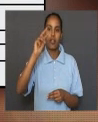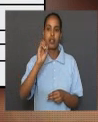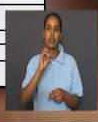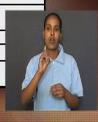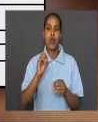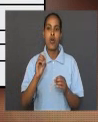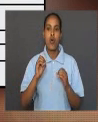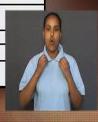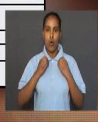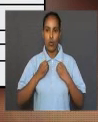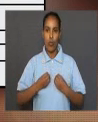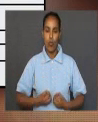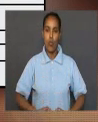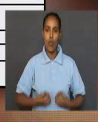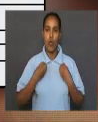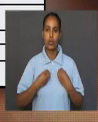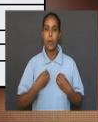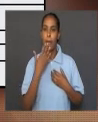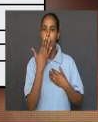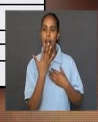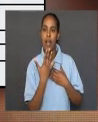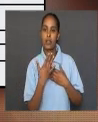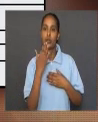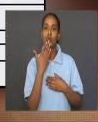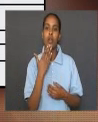Hormones regulate the use of blood sugar.